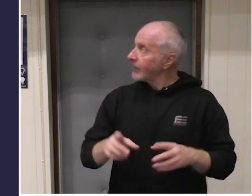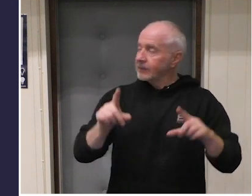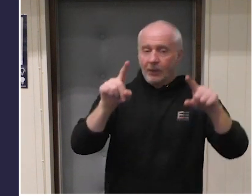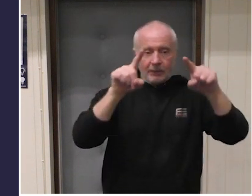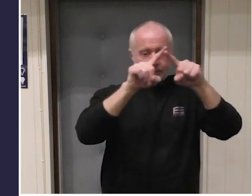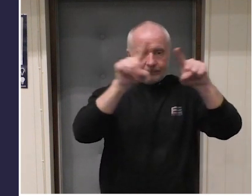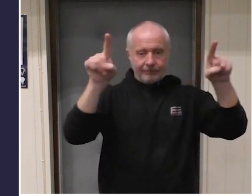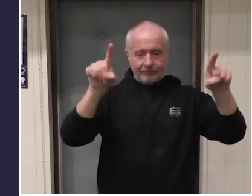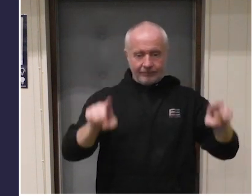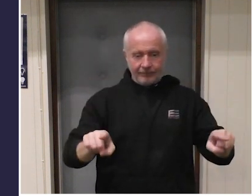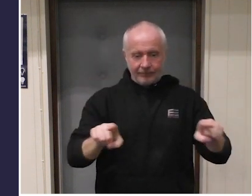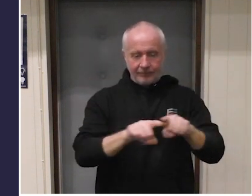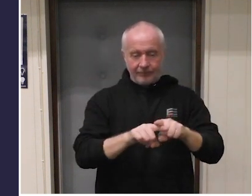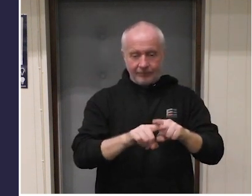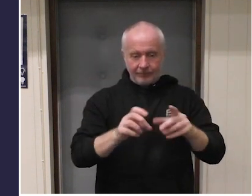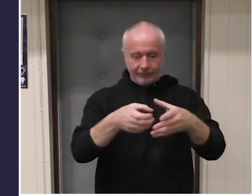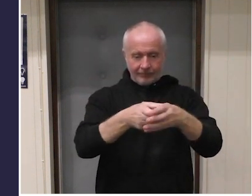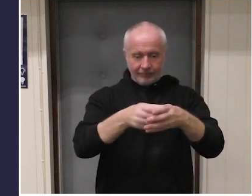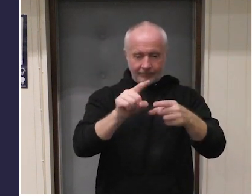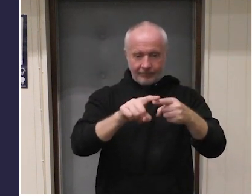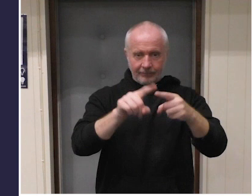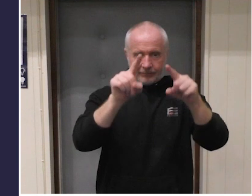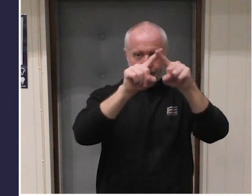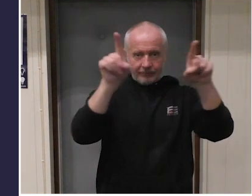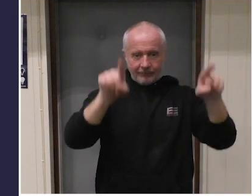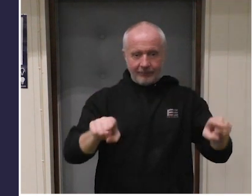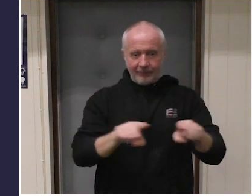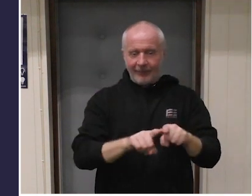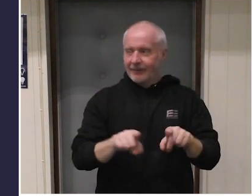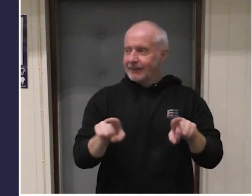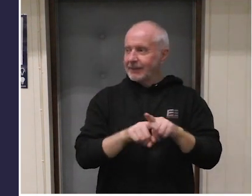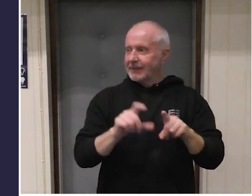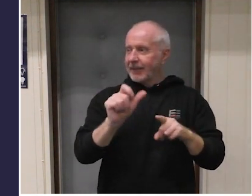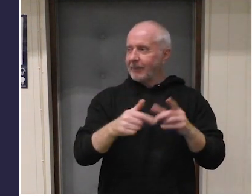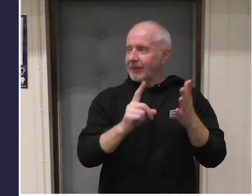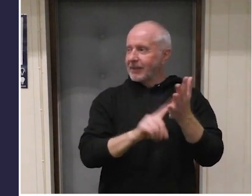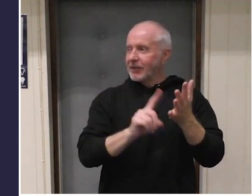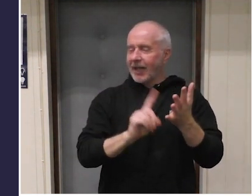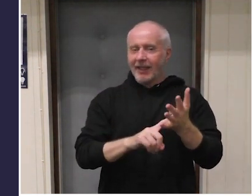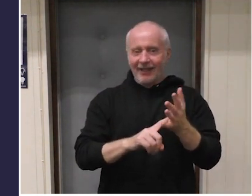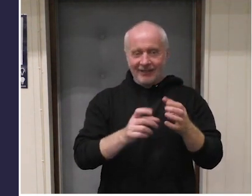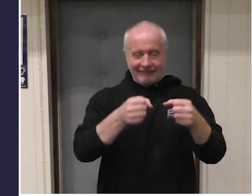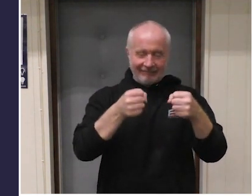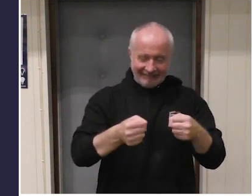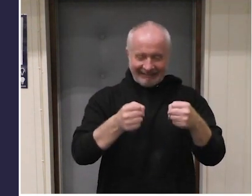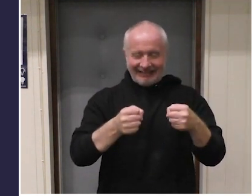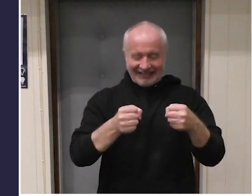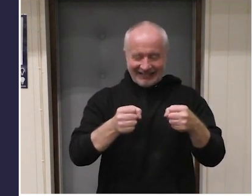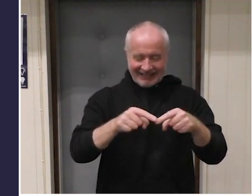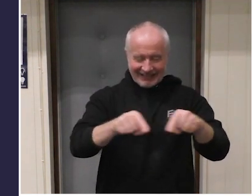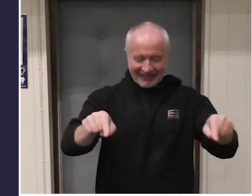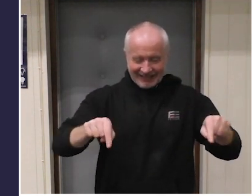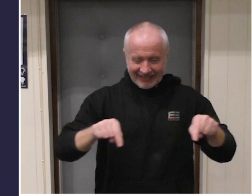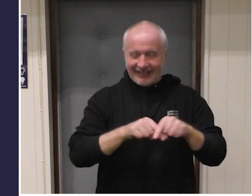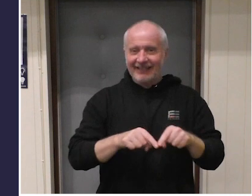around an organism, or Donald Trump. Let's put him in a cell for a Or put him in a cell, possibly. This is